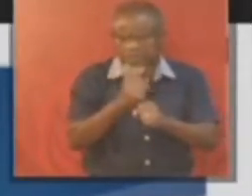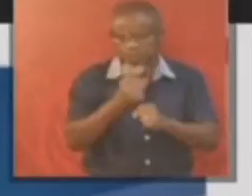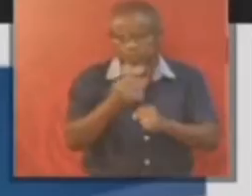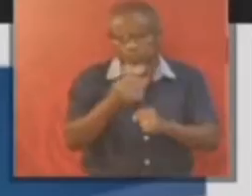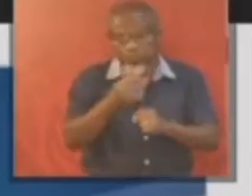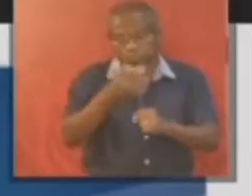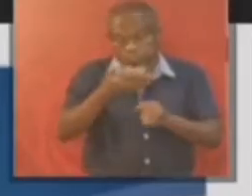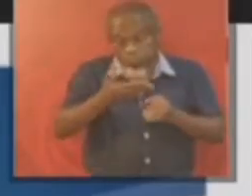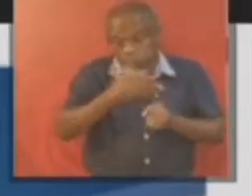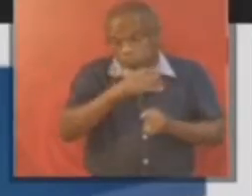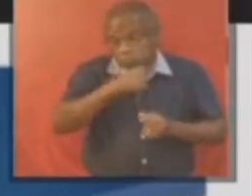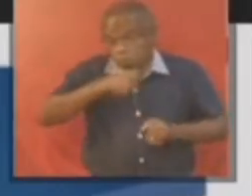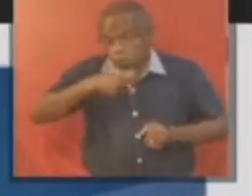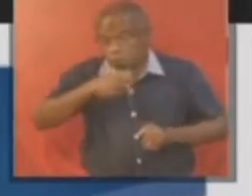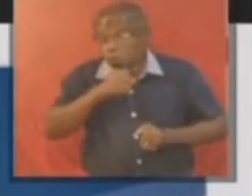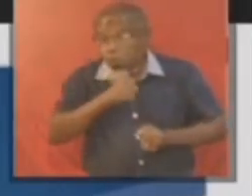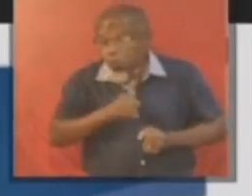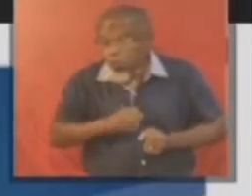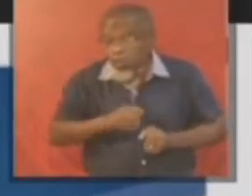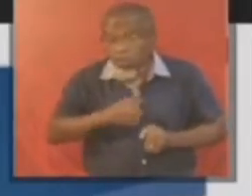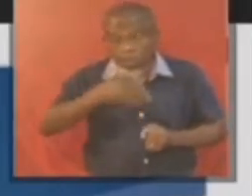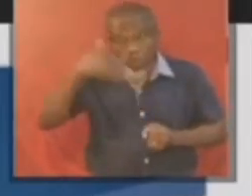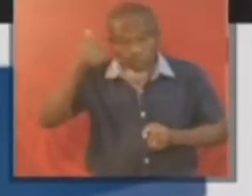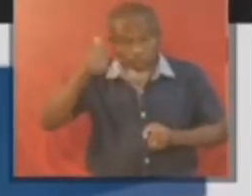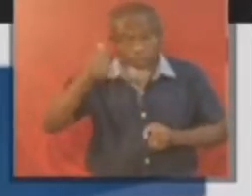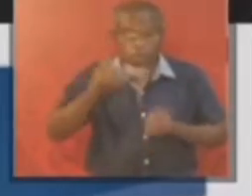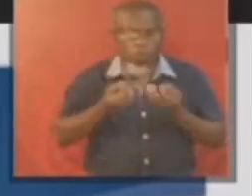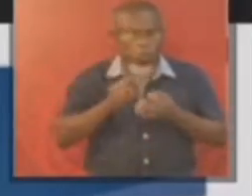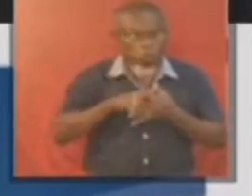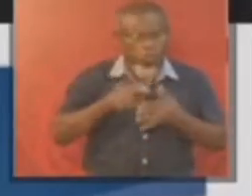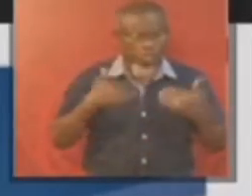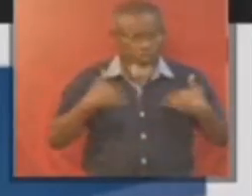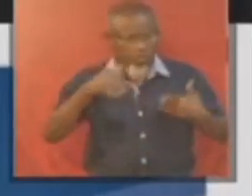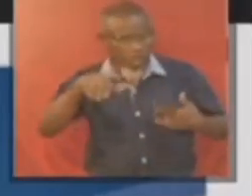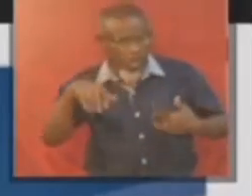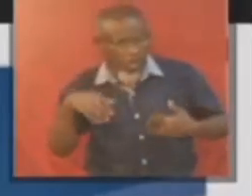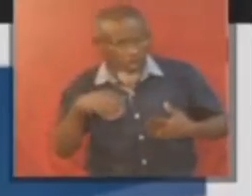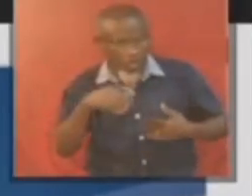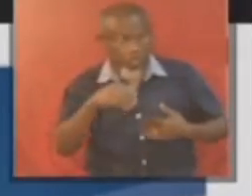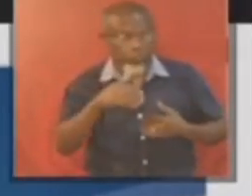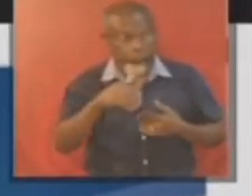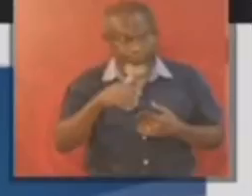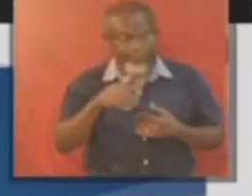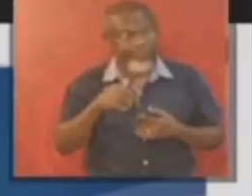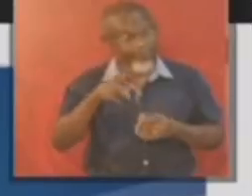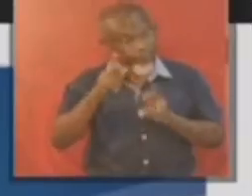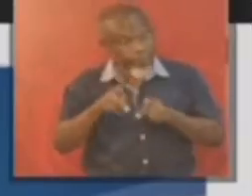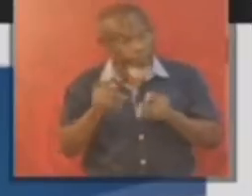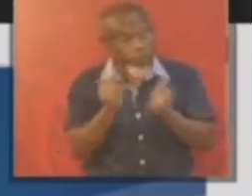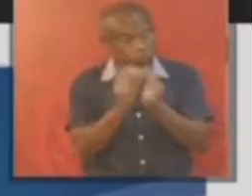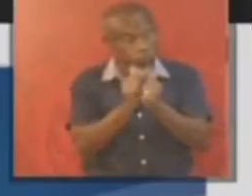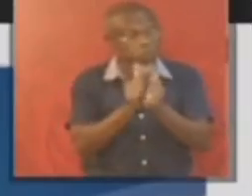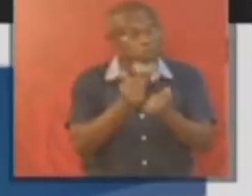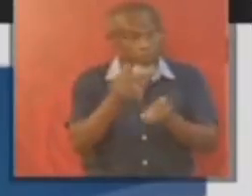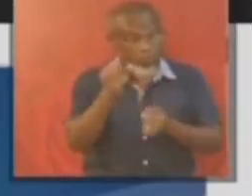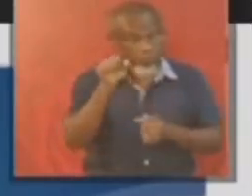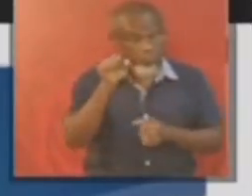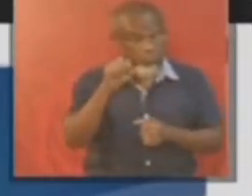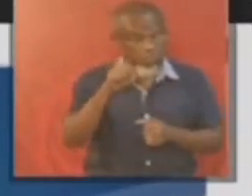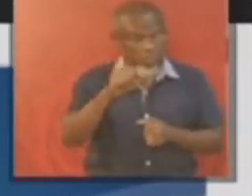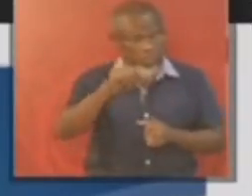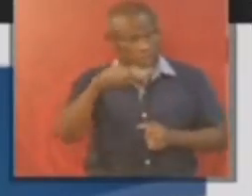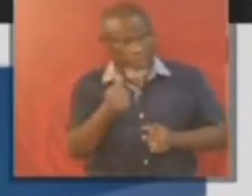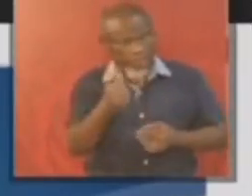of the threats that in these key areas. They include the elderly, those with comorbid conditions, such as those